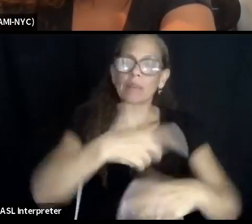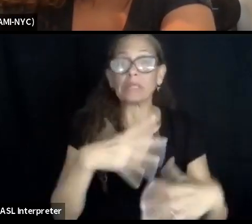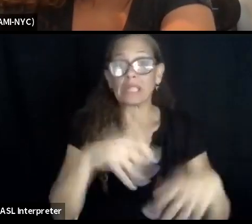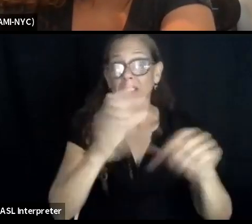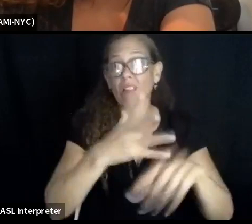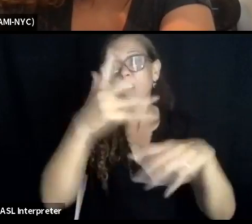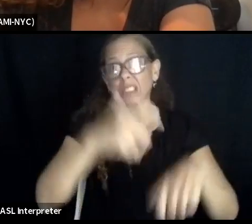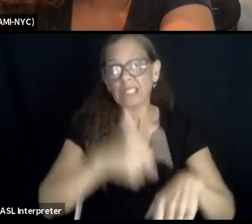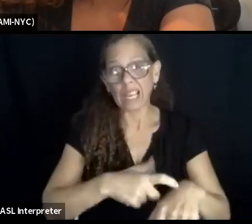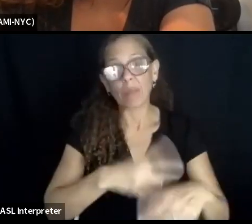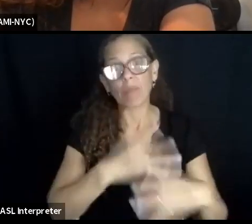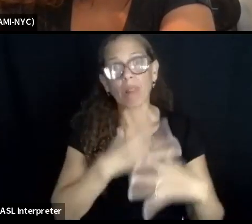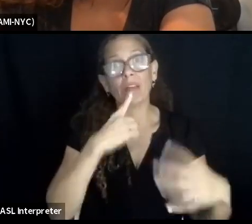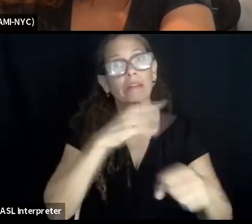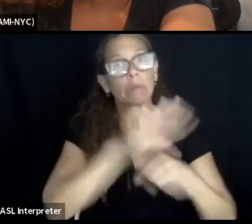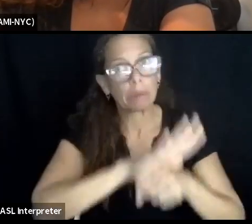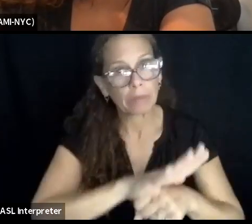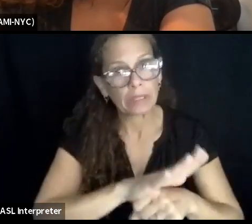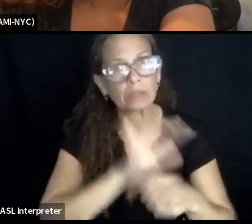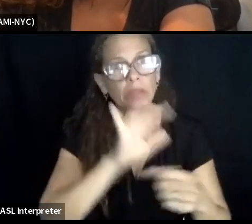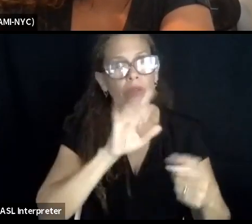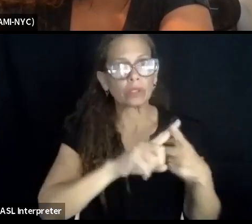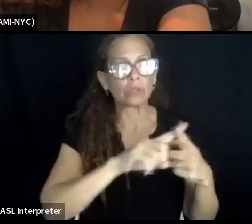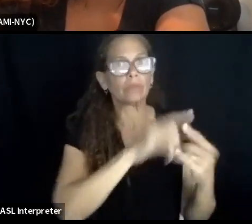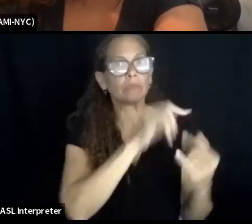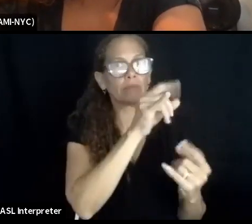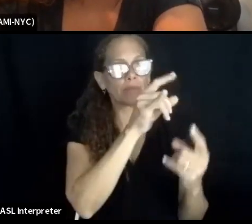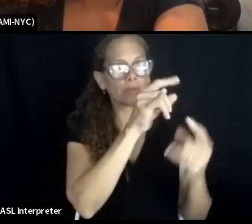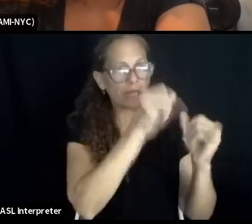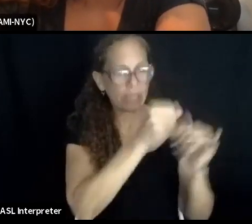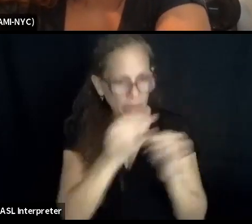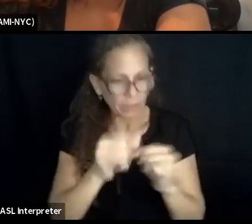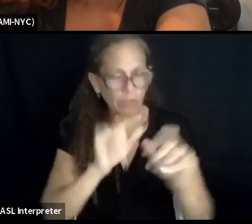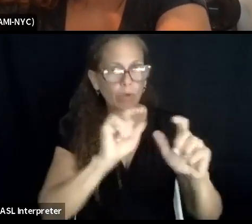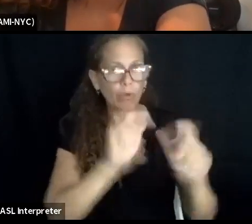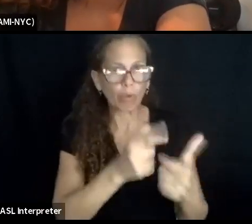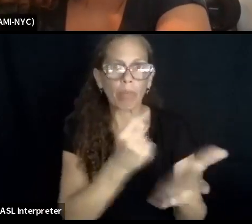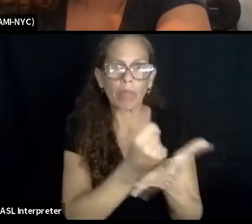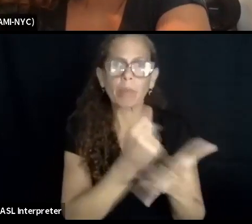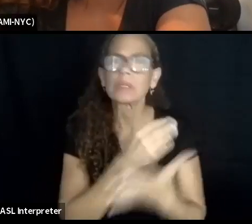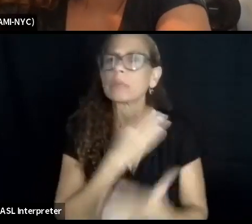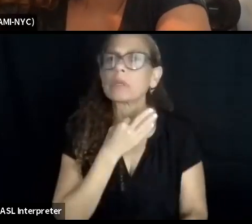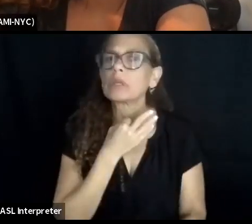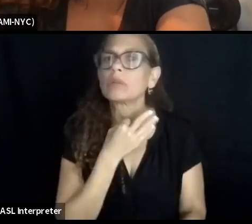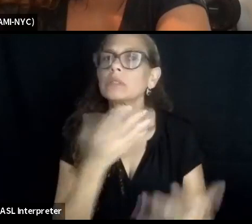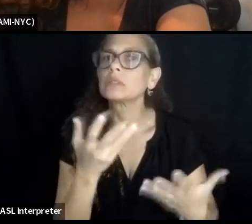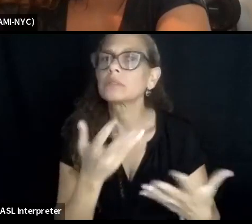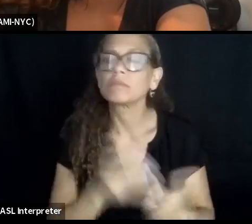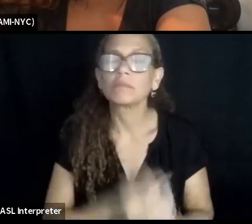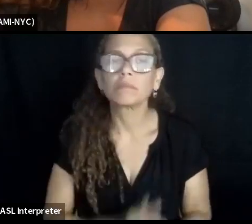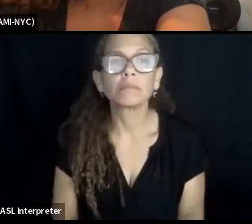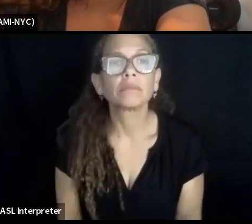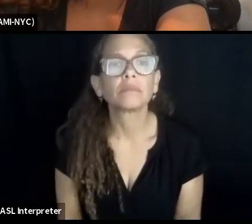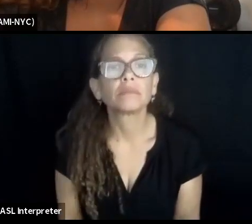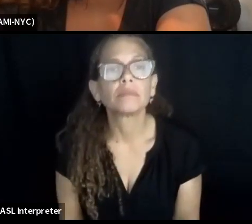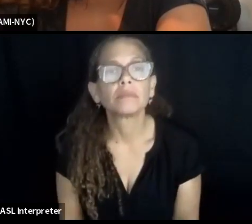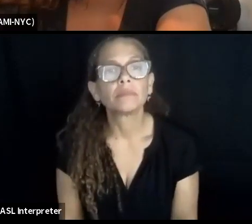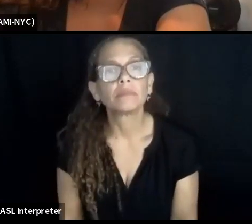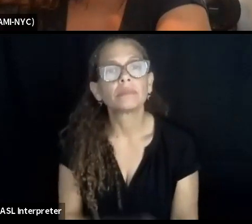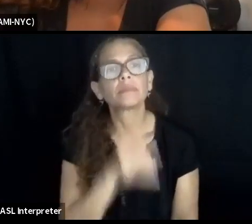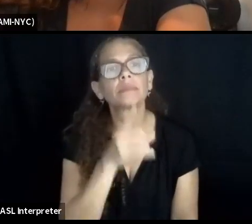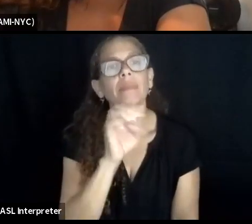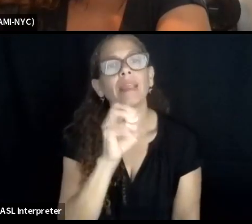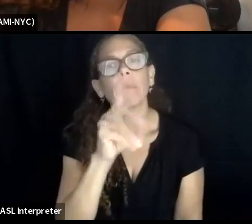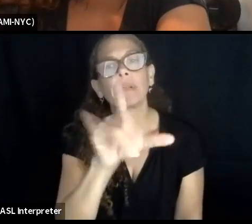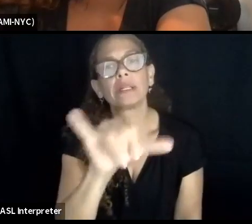commitment to do, individual and group therapy, but curious to hear what Emily has to say. Yeah, so